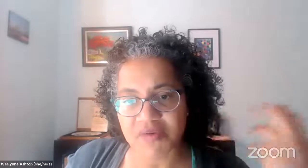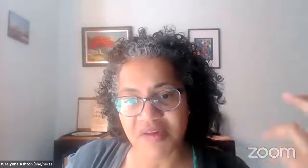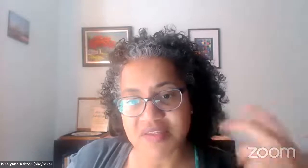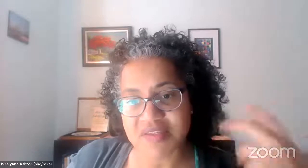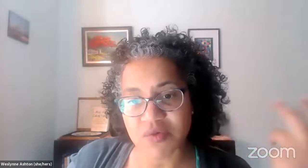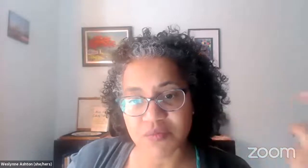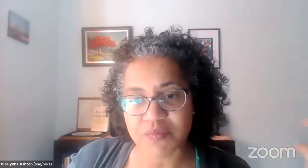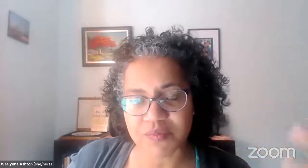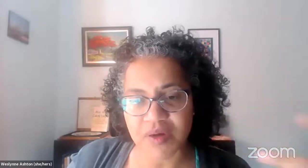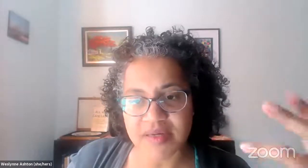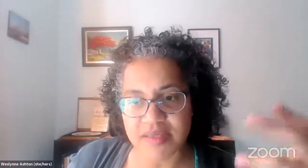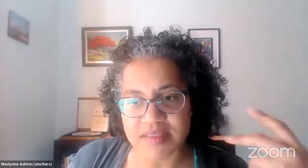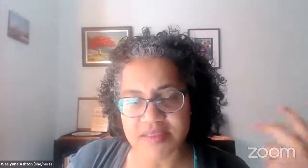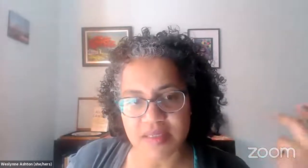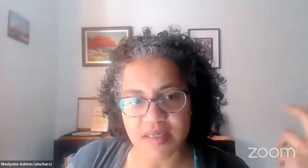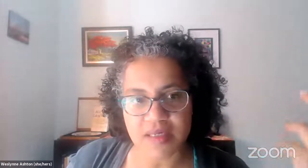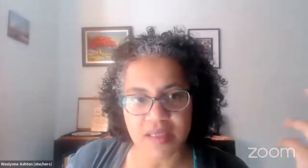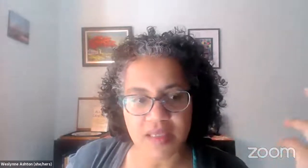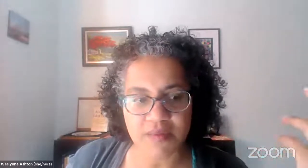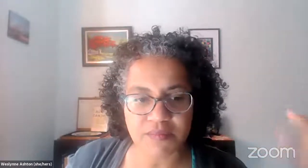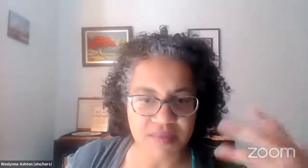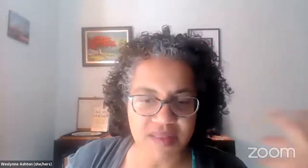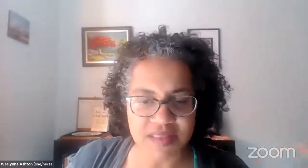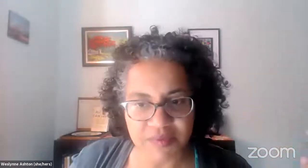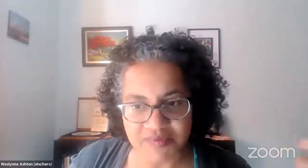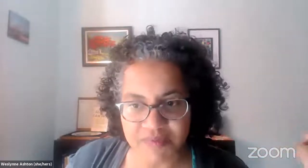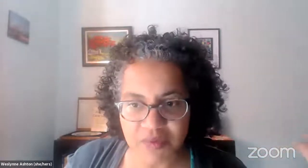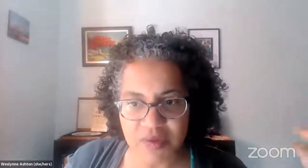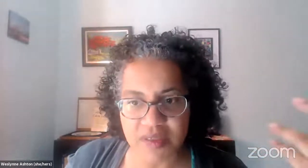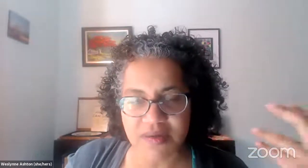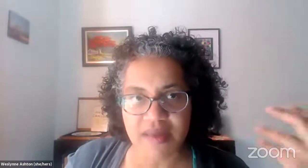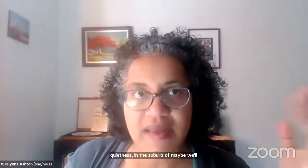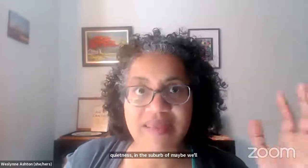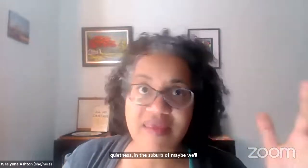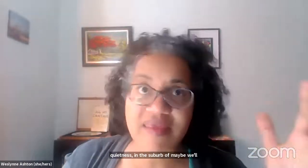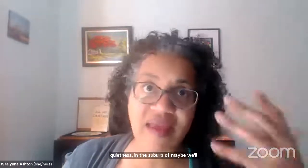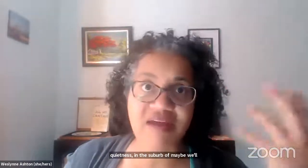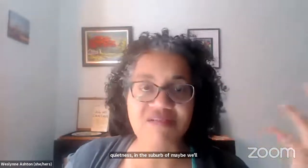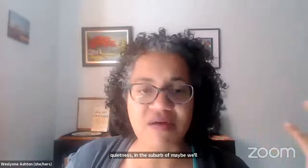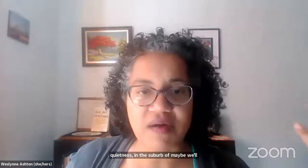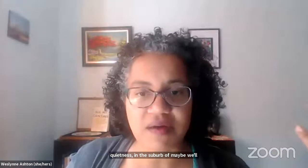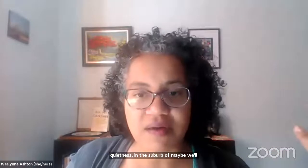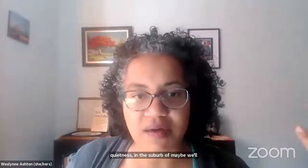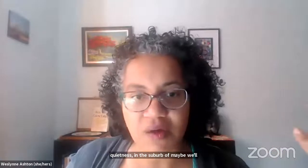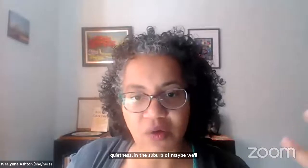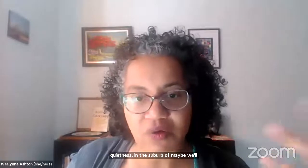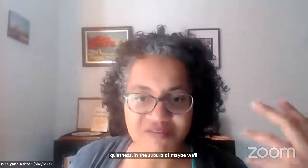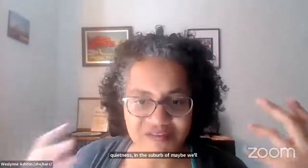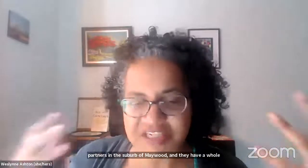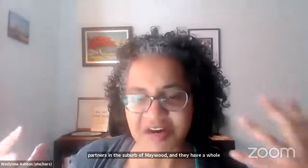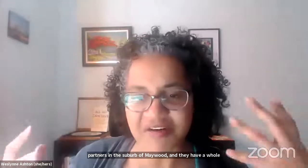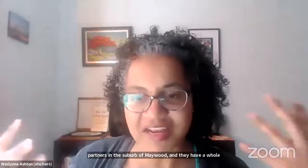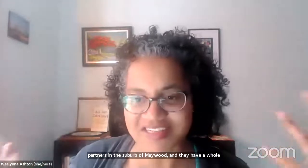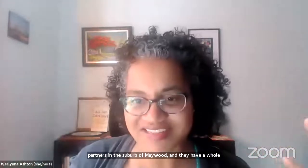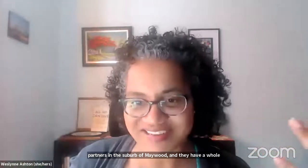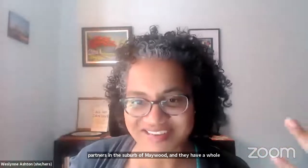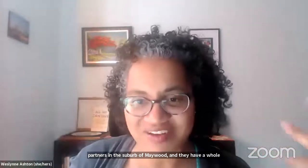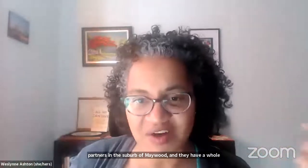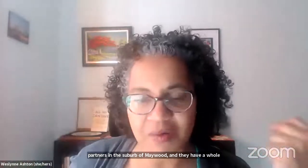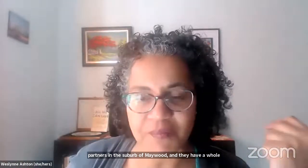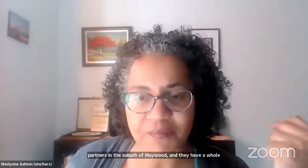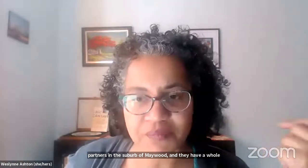the Proviso partners in the suburb of Maywood, and they have a whole